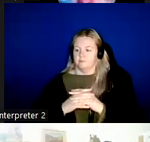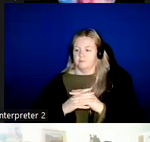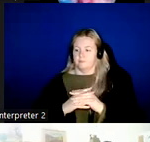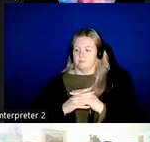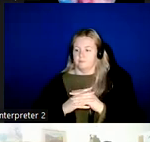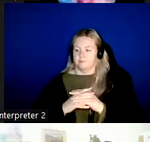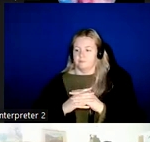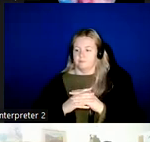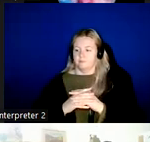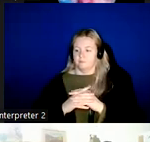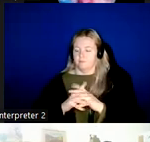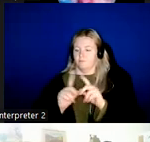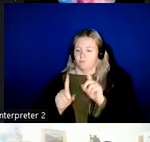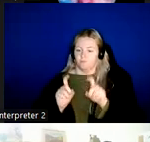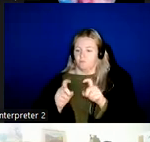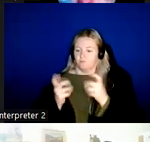though.